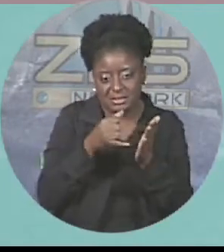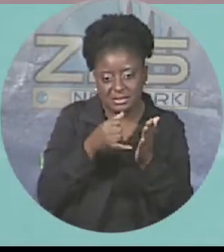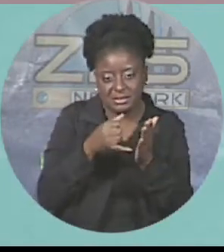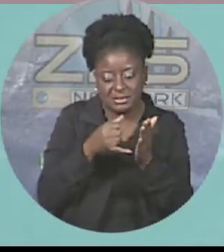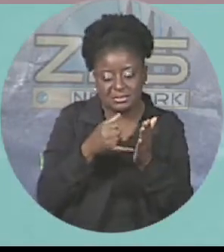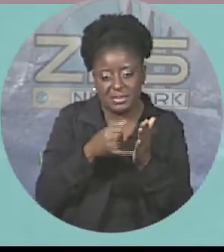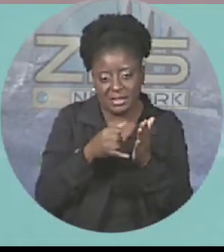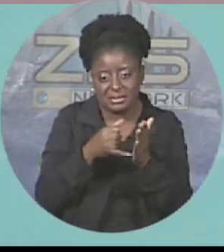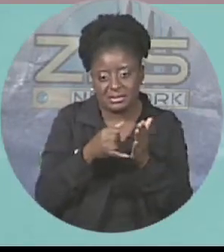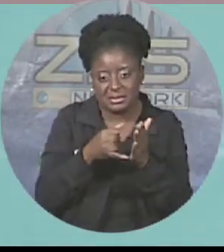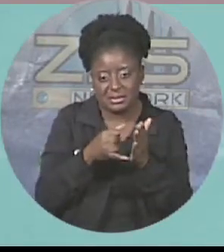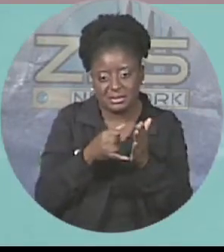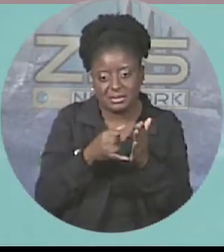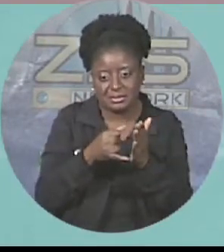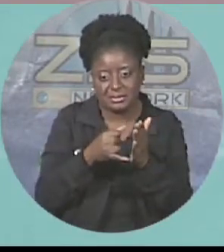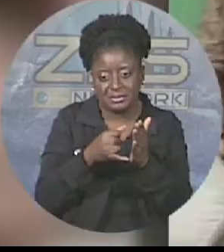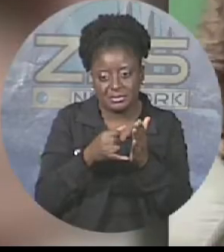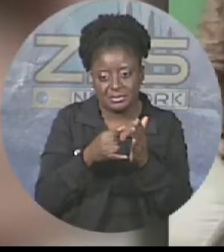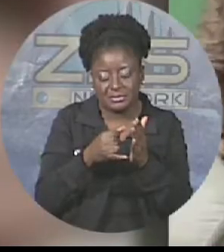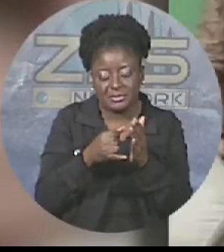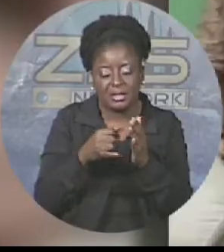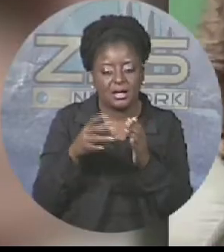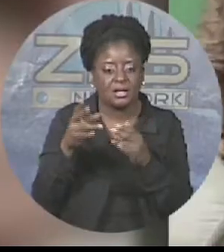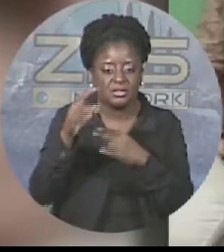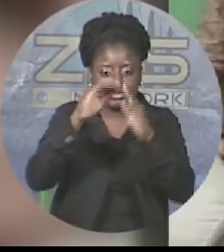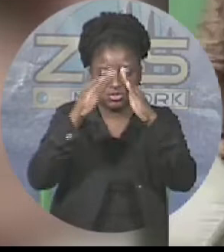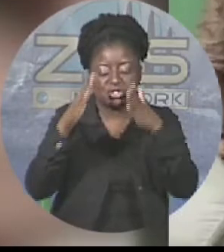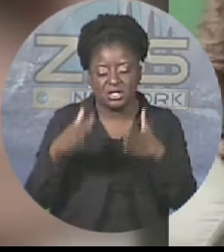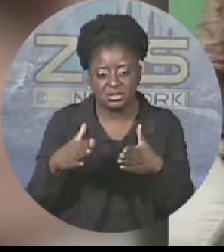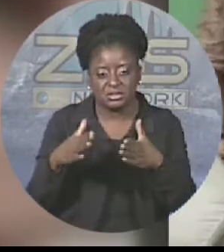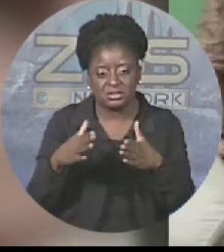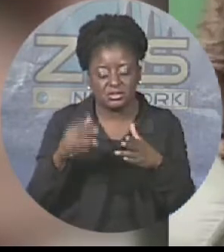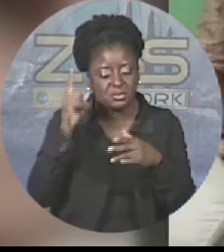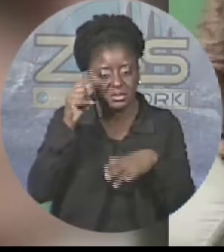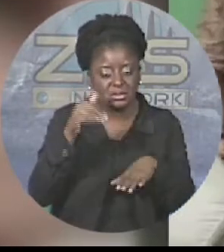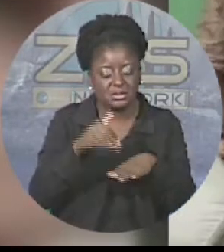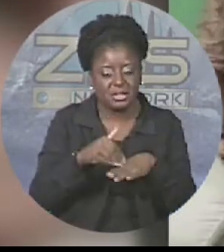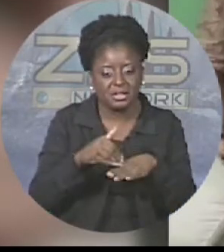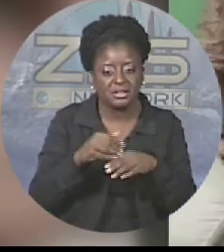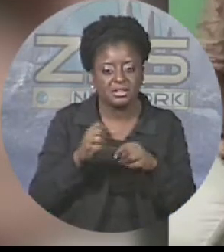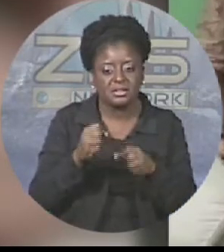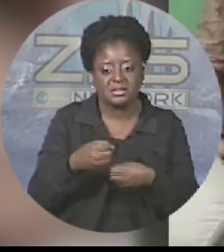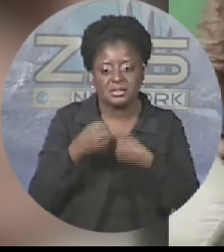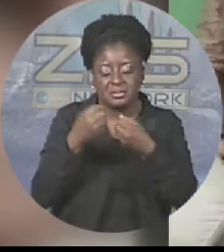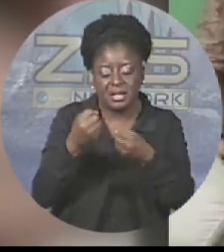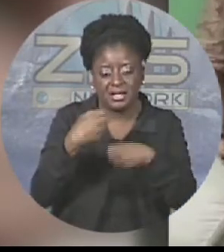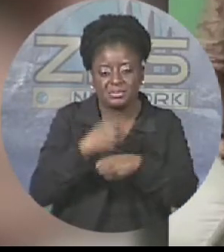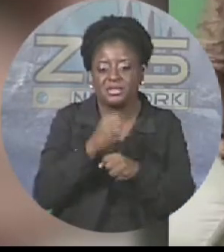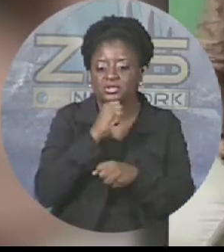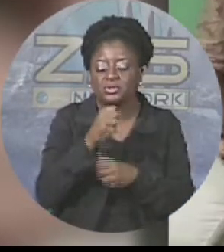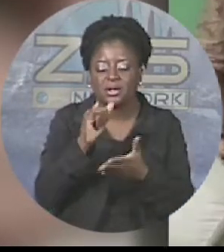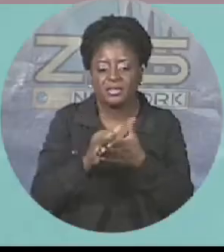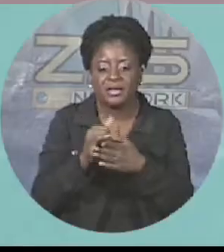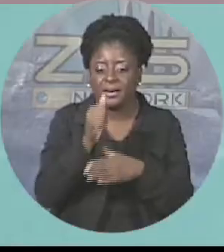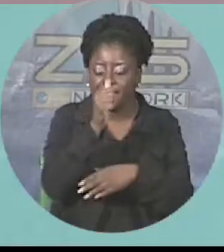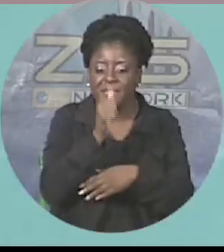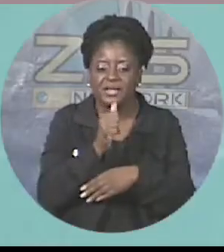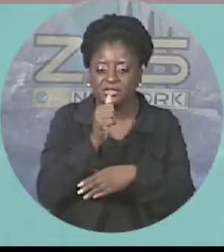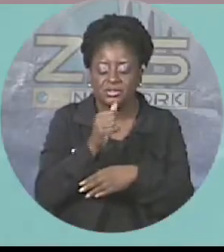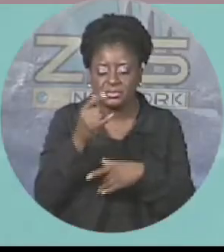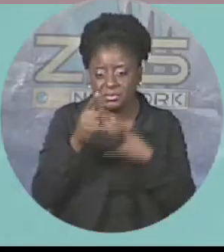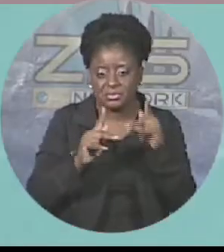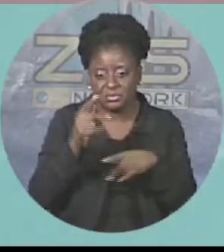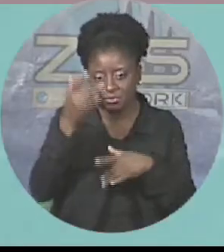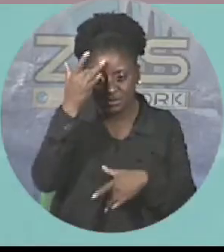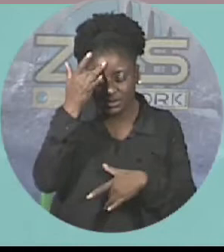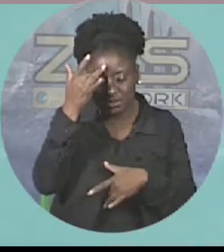sufficient medication in terms of supplies and that the patients will receive 1 week of supplies if in the event that